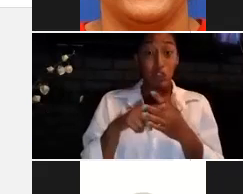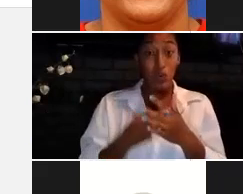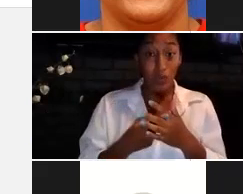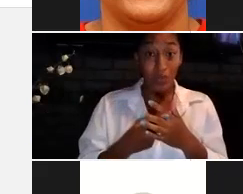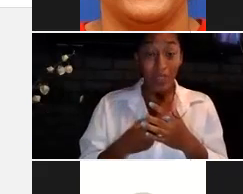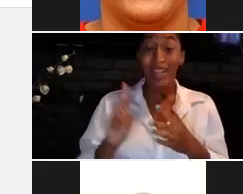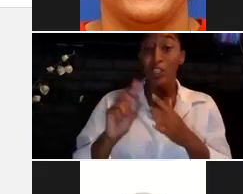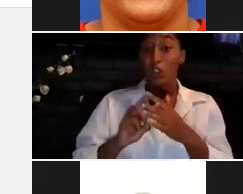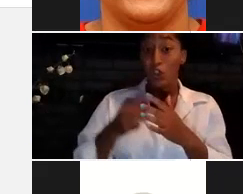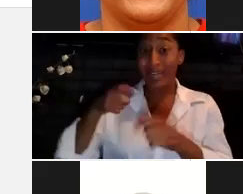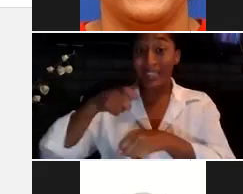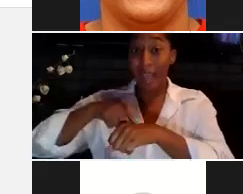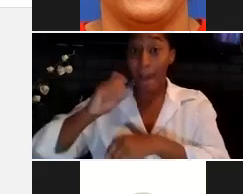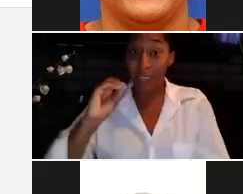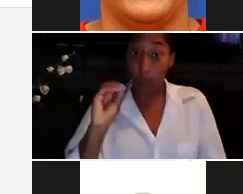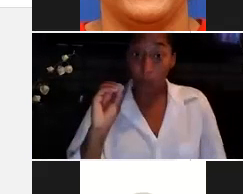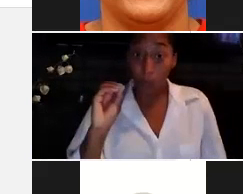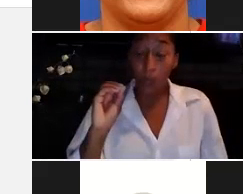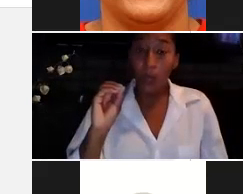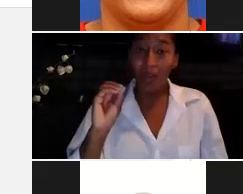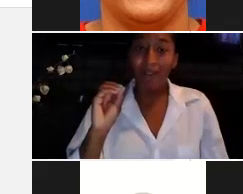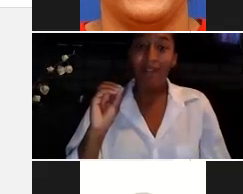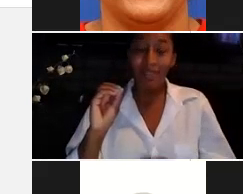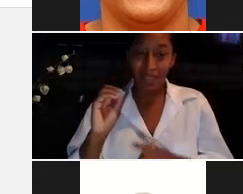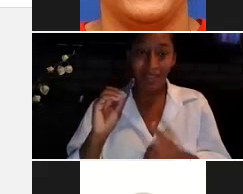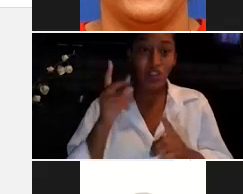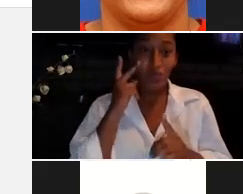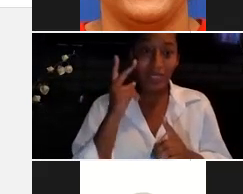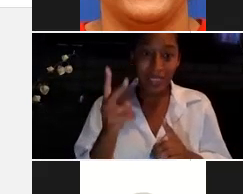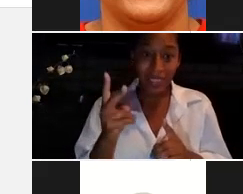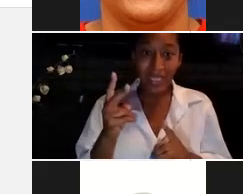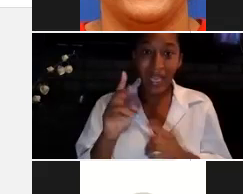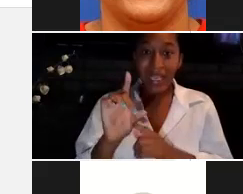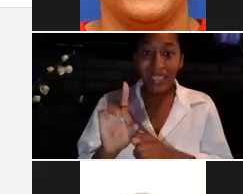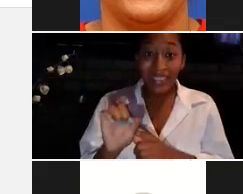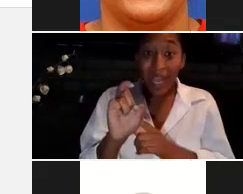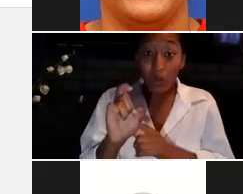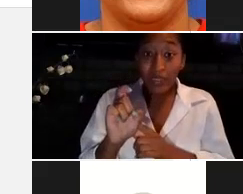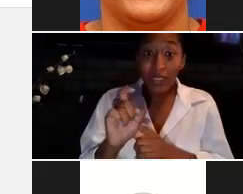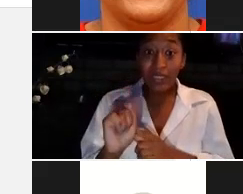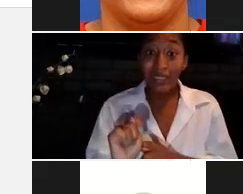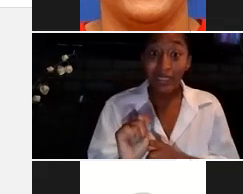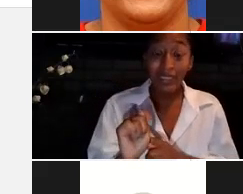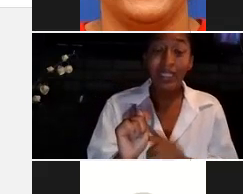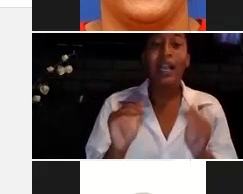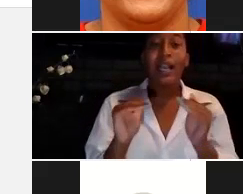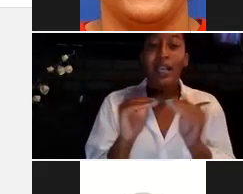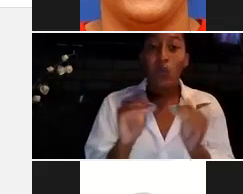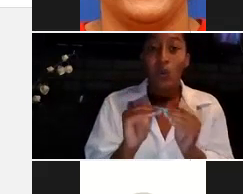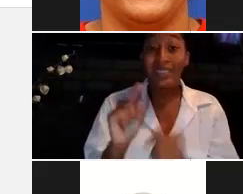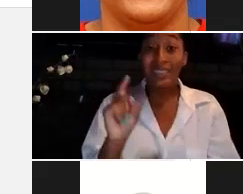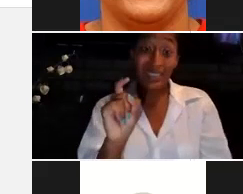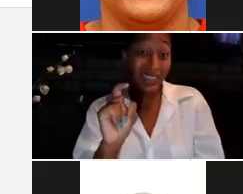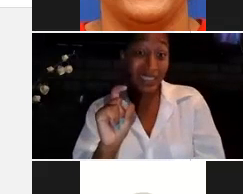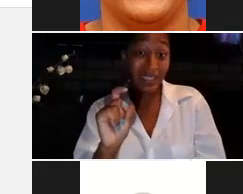0, then delta t is just equal to t final, or just t. If our starting time is 0, we